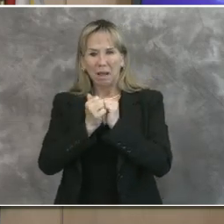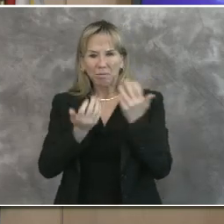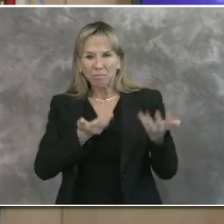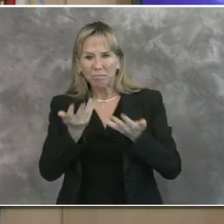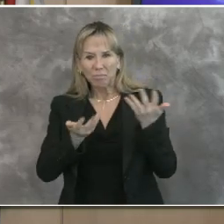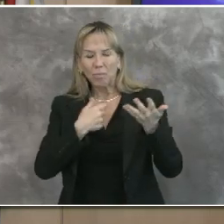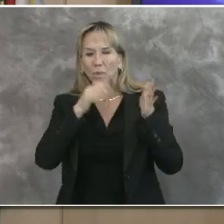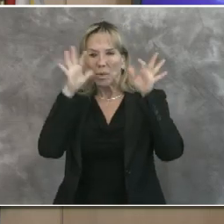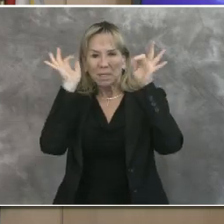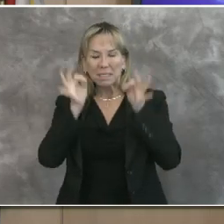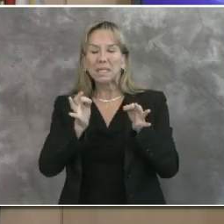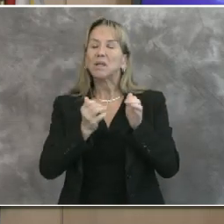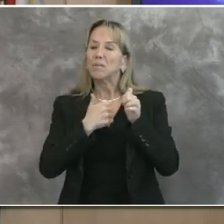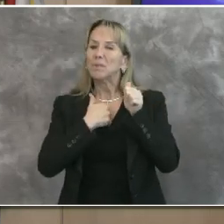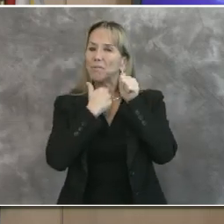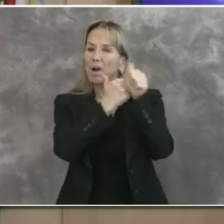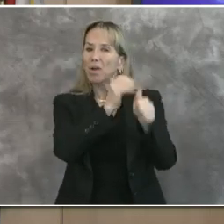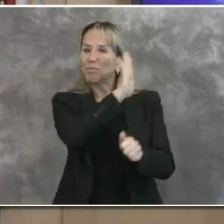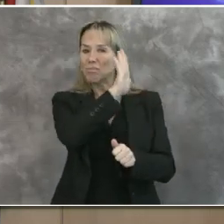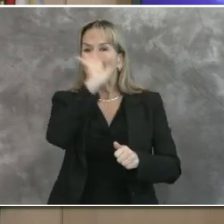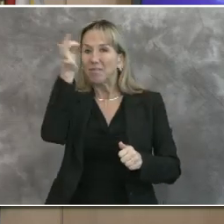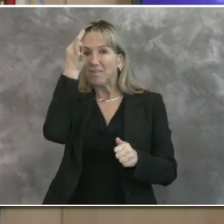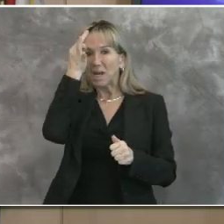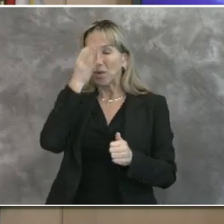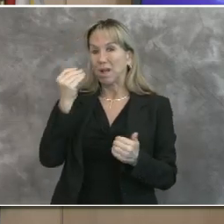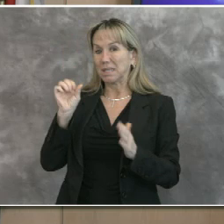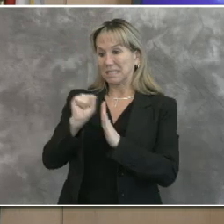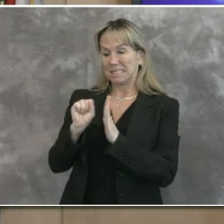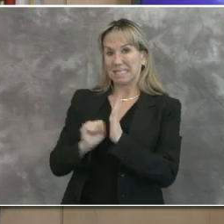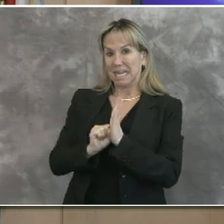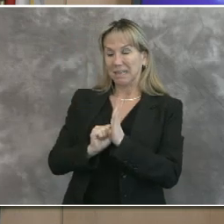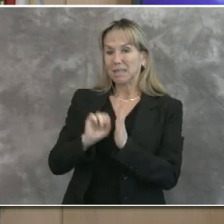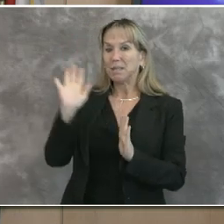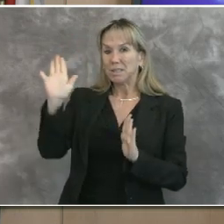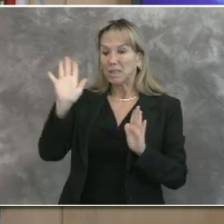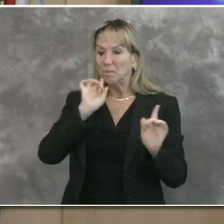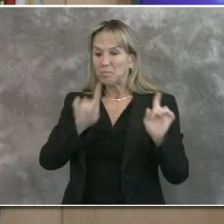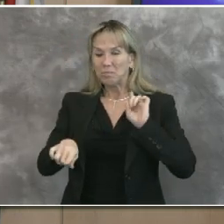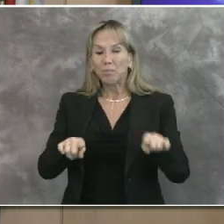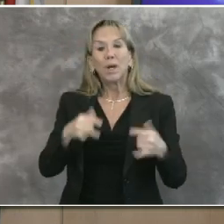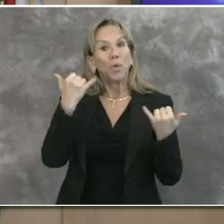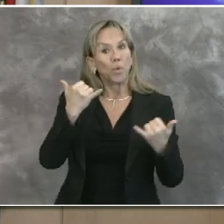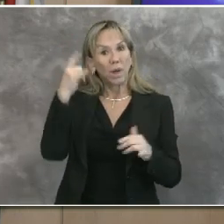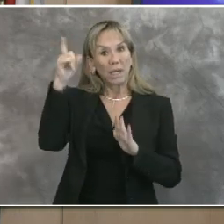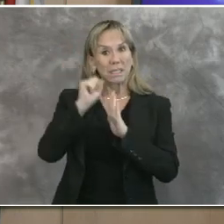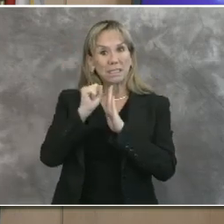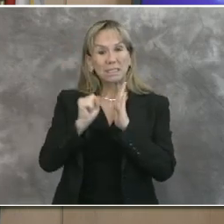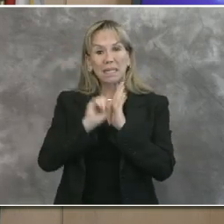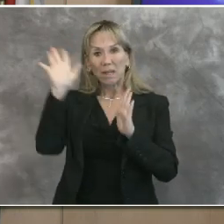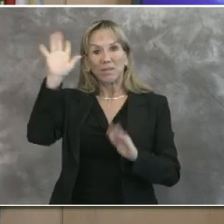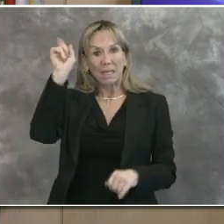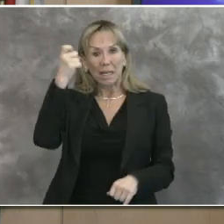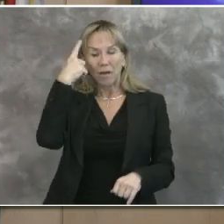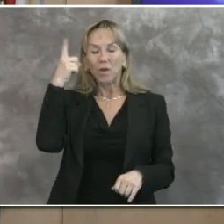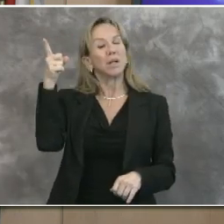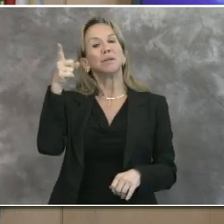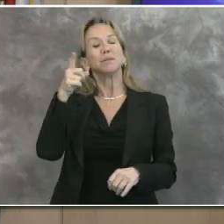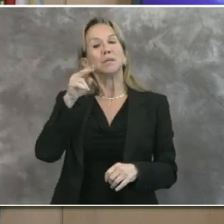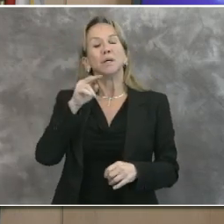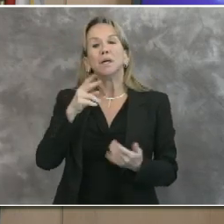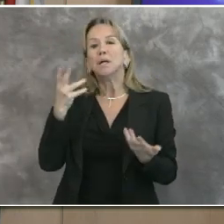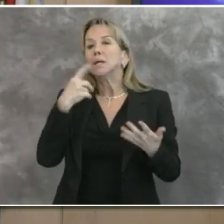authorities. Earlier today, Governor Newsom indicated that he will present a roadmap on